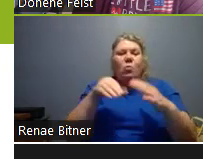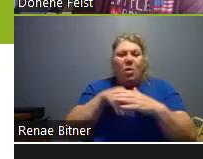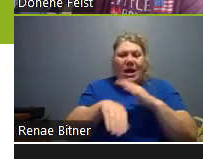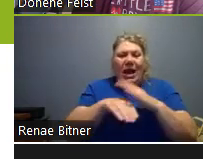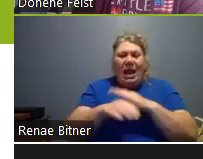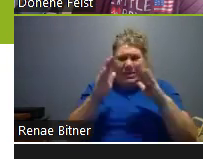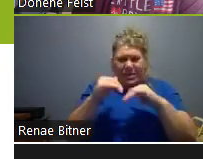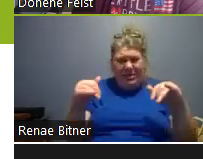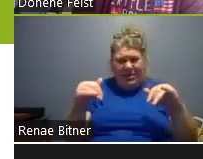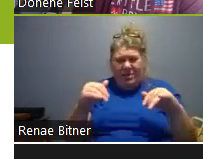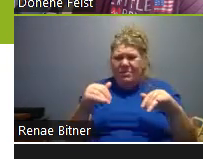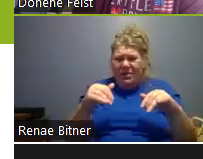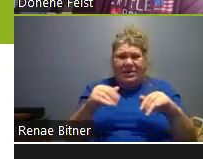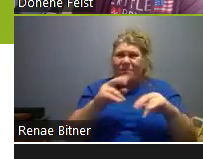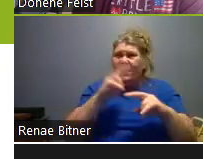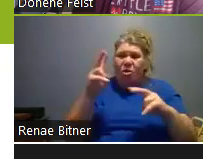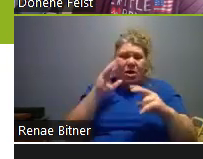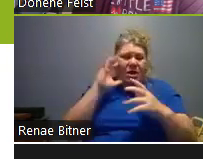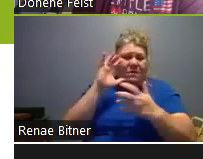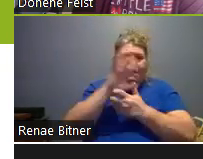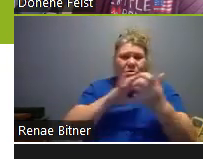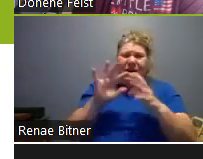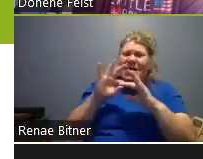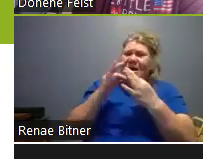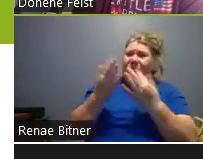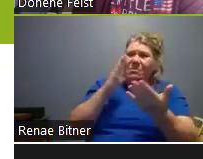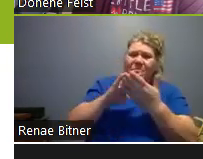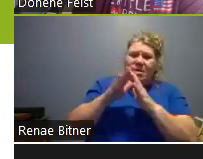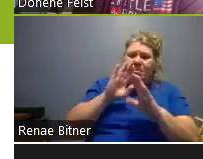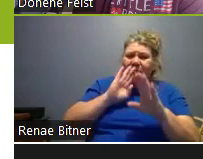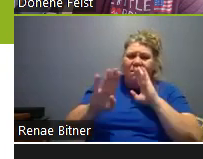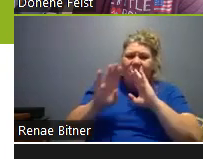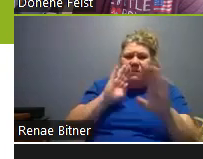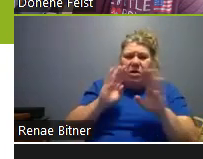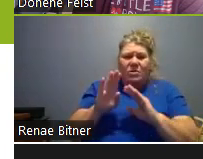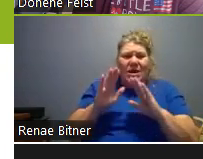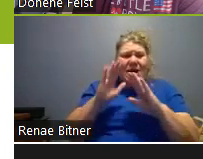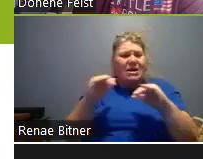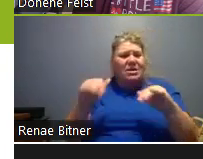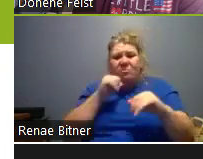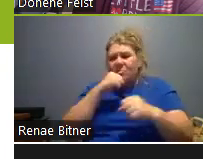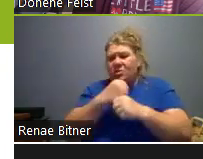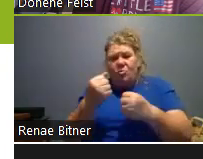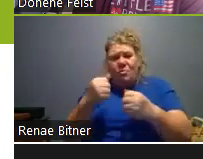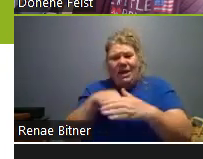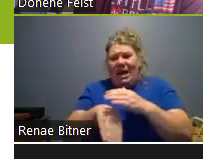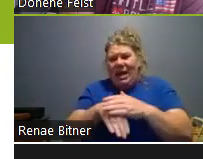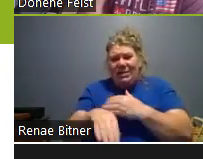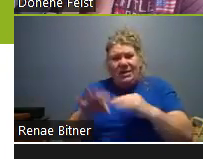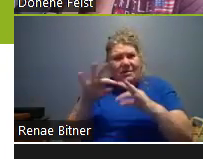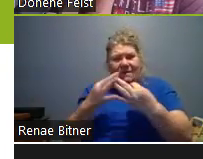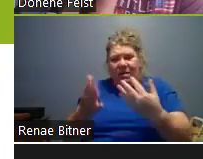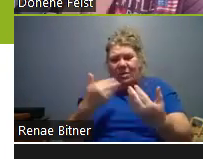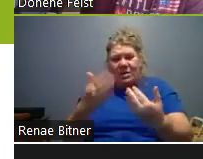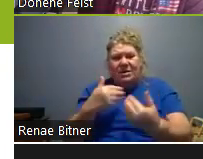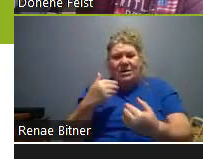confusing. Families may get frustrated, and systems really don't make access for families easy. And a